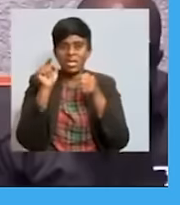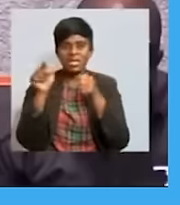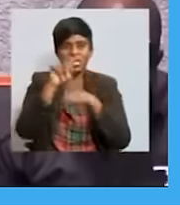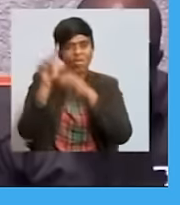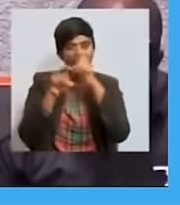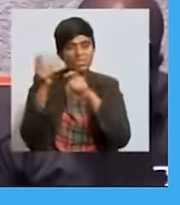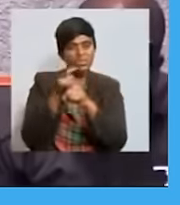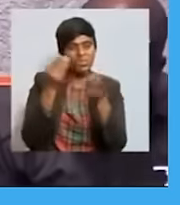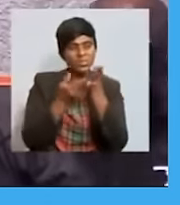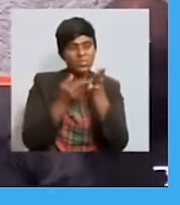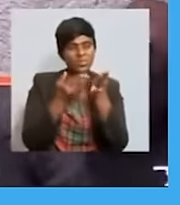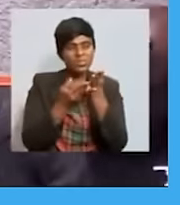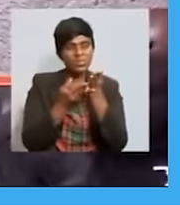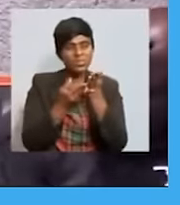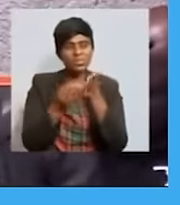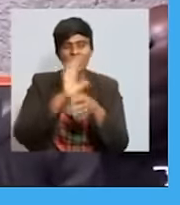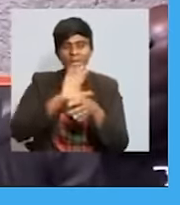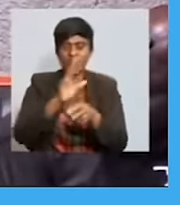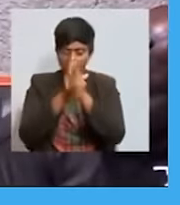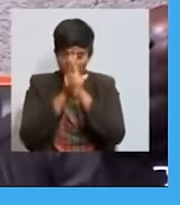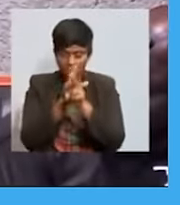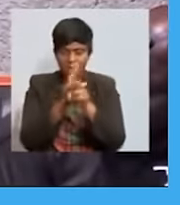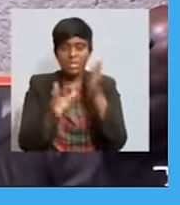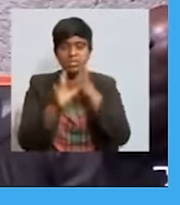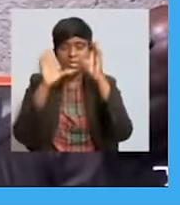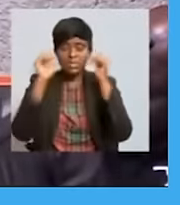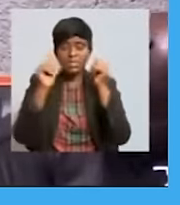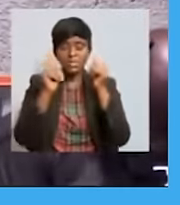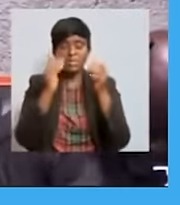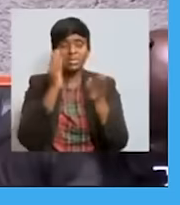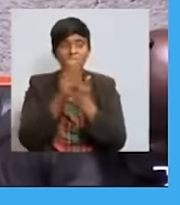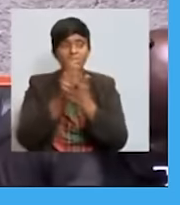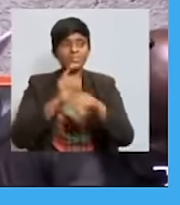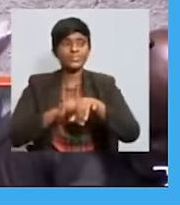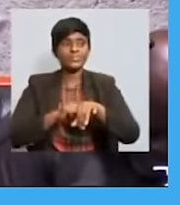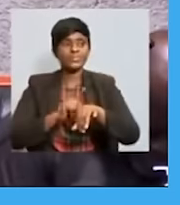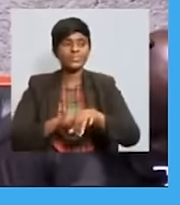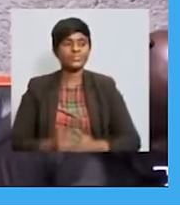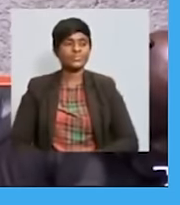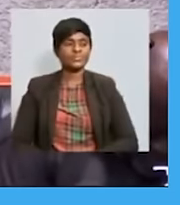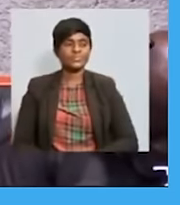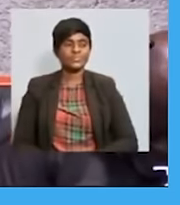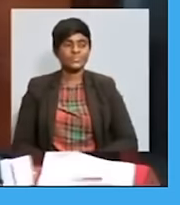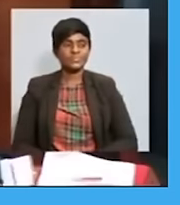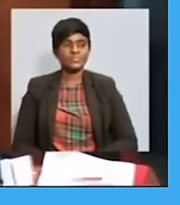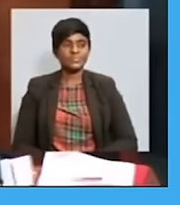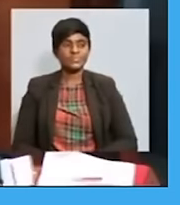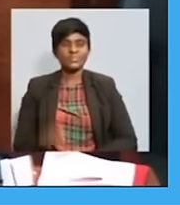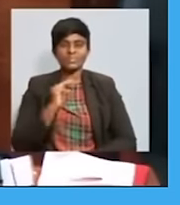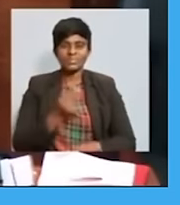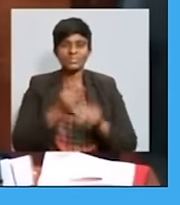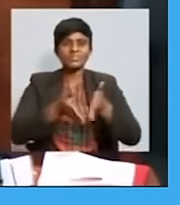from, where the Honorable Vice President member, said... Honorable Member, please stop the watch. I think when we are